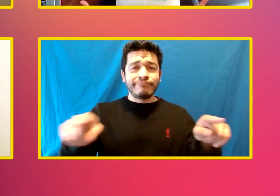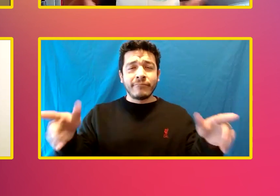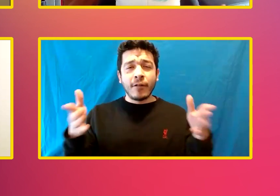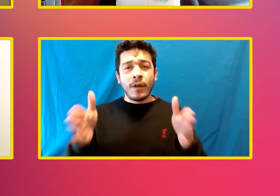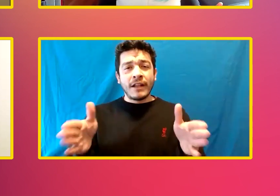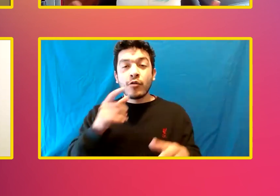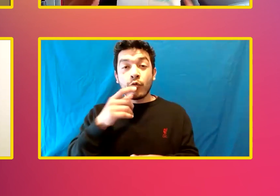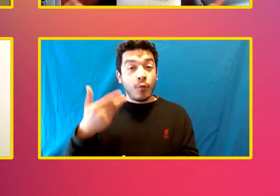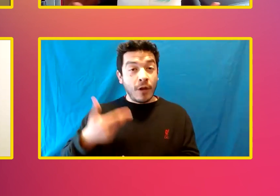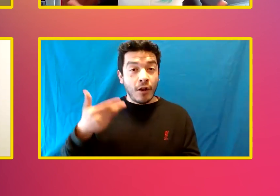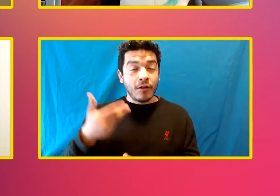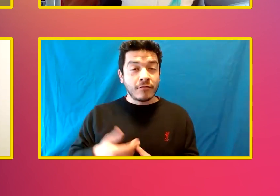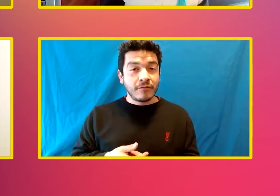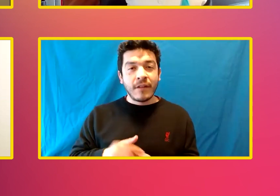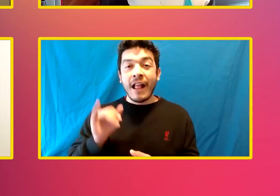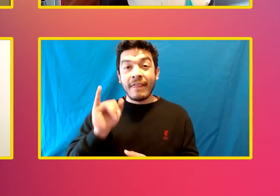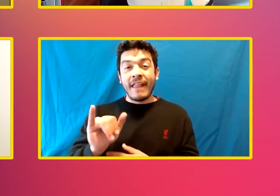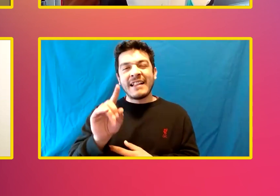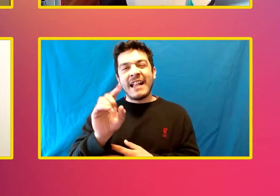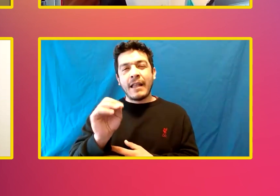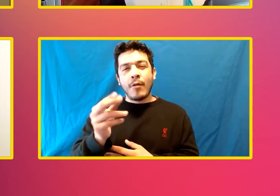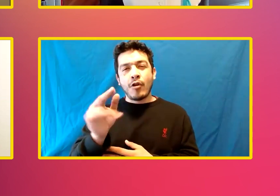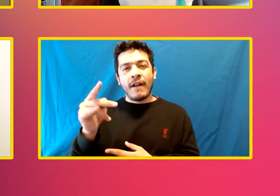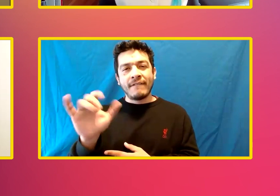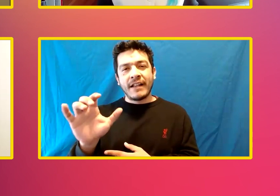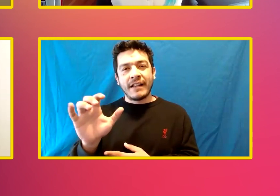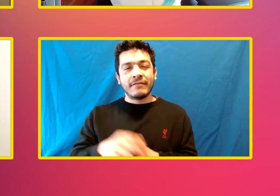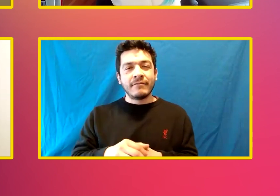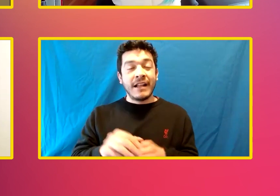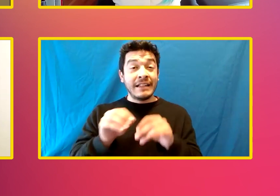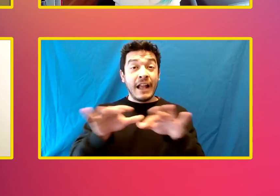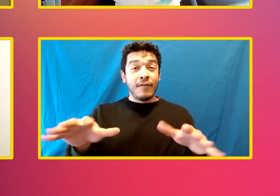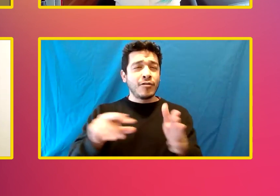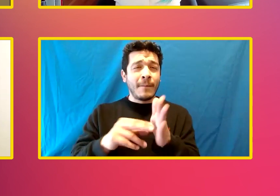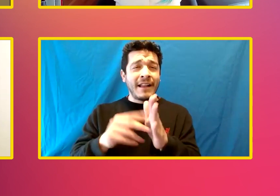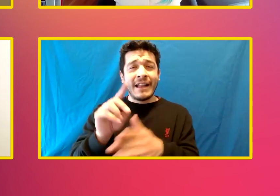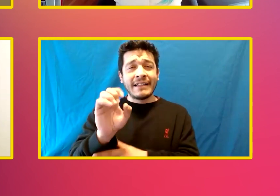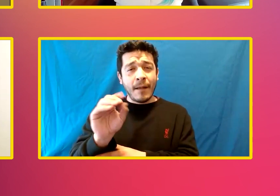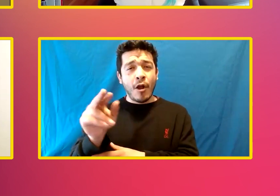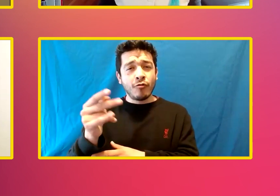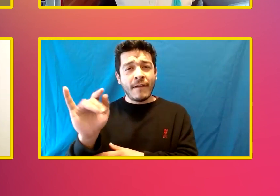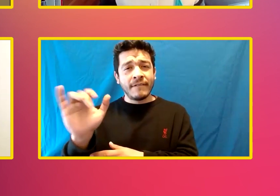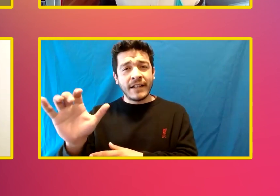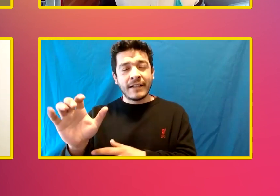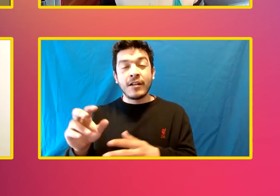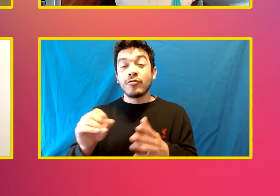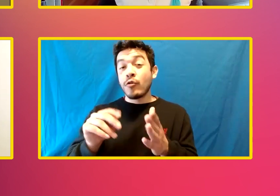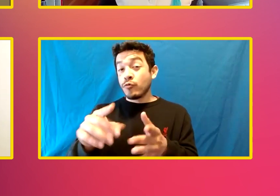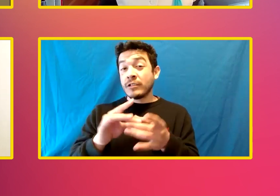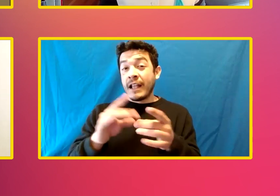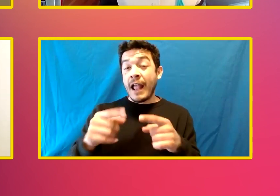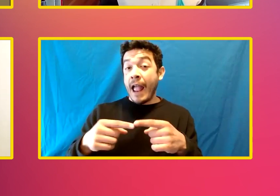which who we are, right? That's demographics. Diverse is demographics. And so to say like